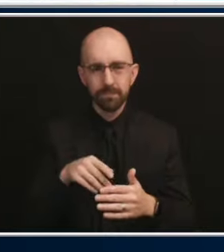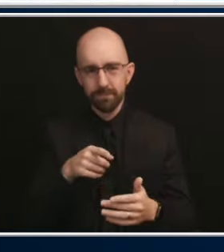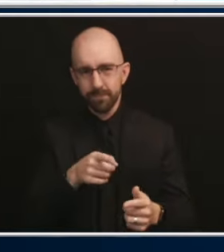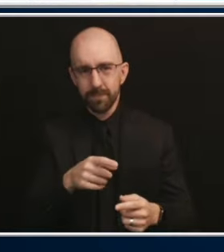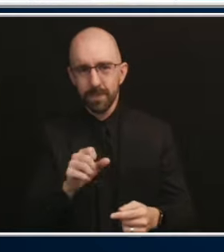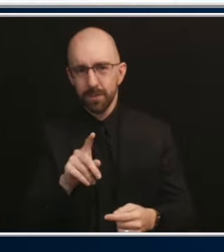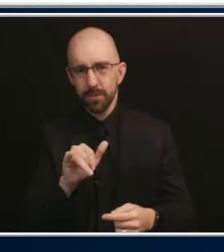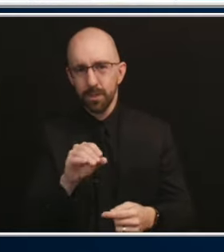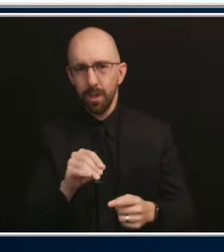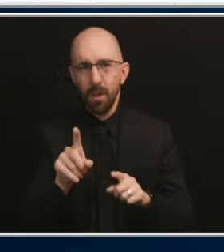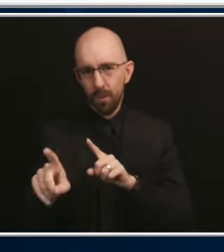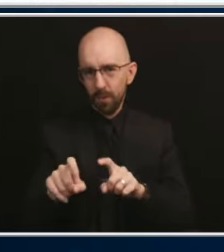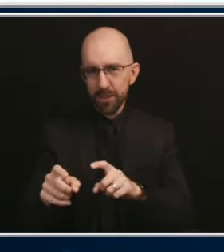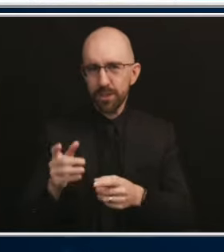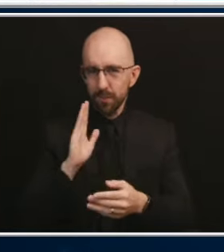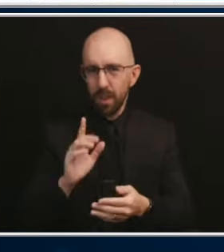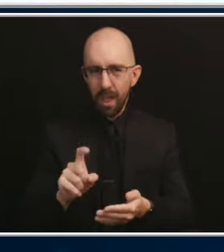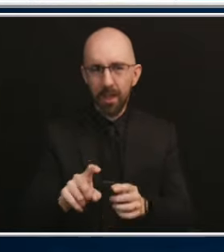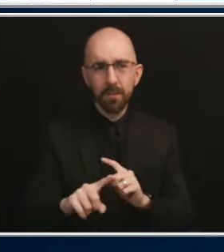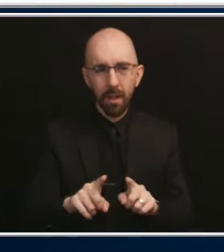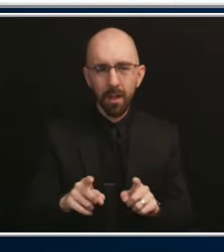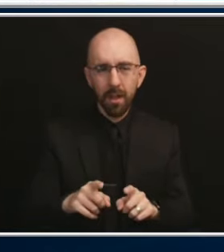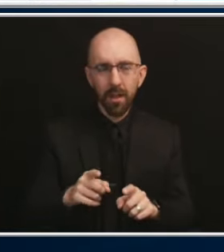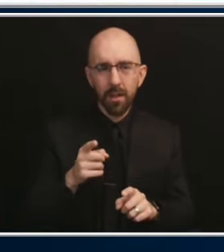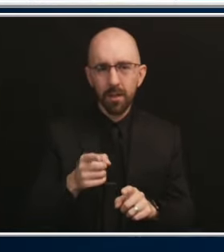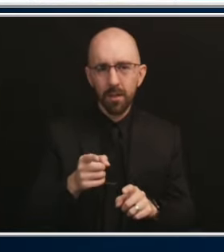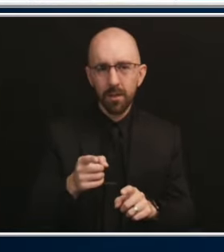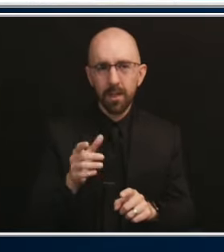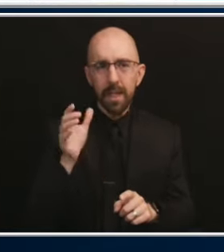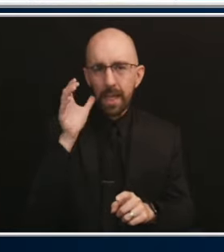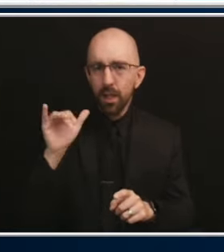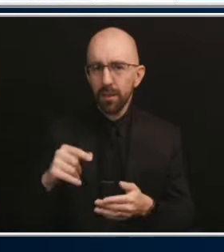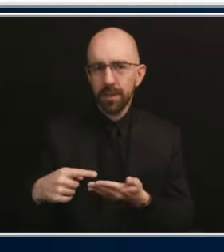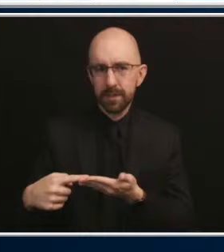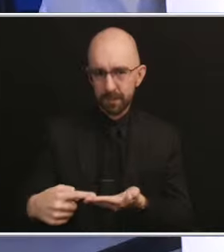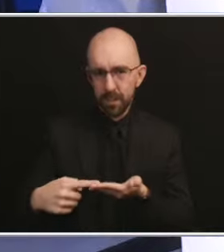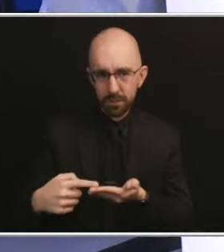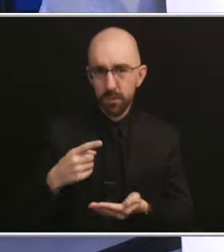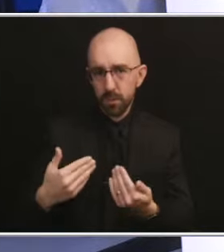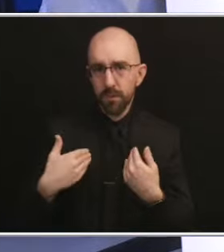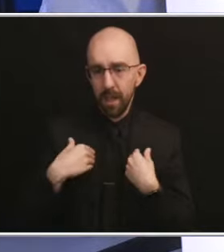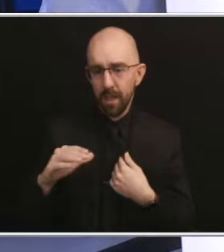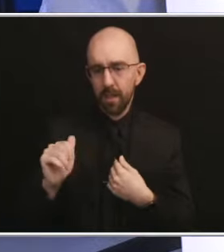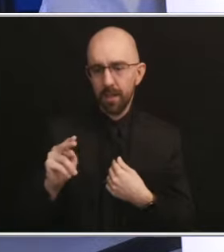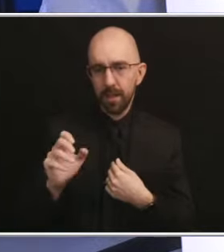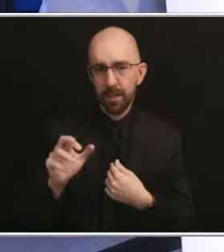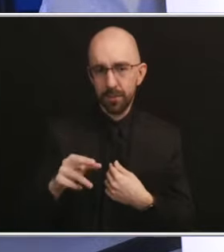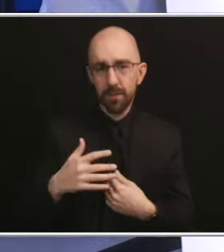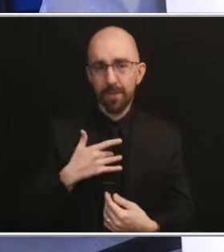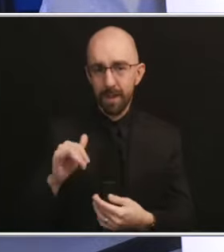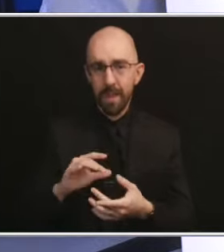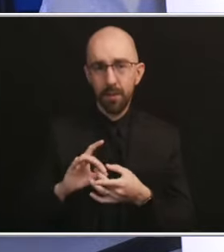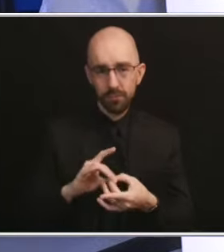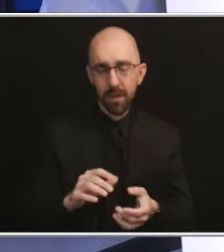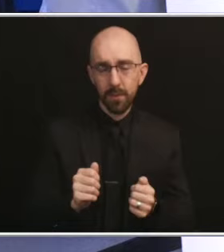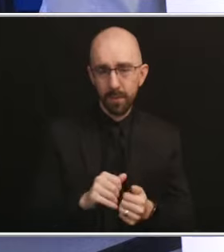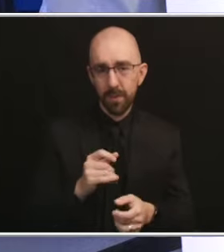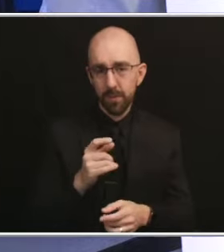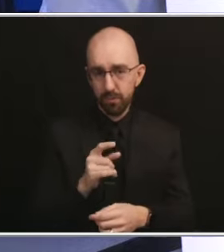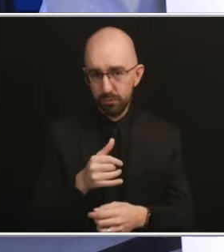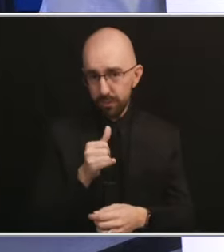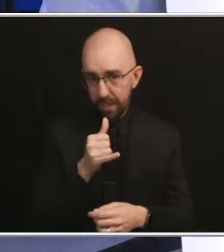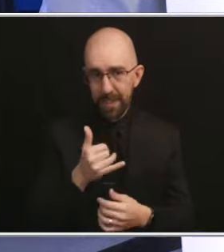but as you hear this discussion, I mean, you've had cancer, you felt like it was related to drinking, now you don't drink.